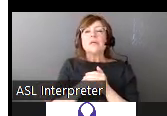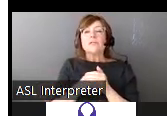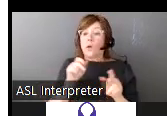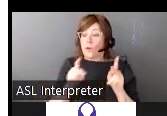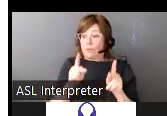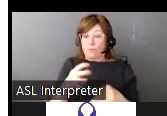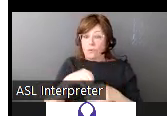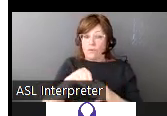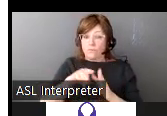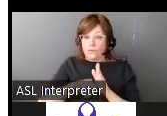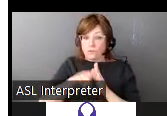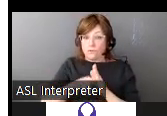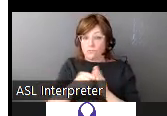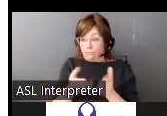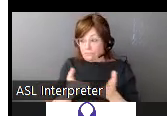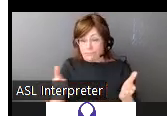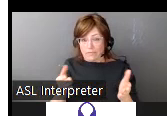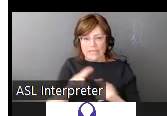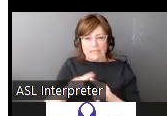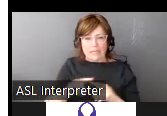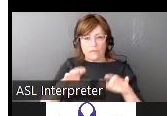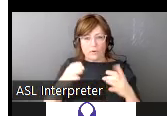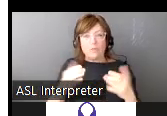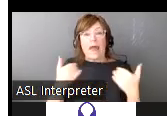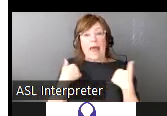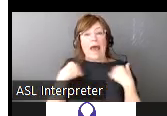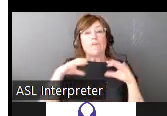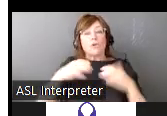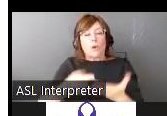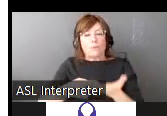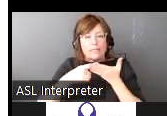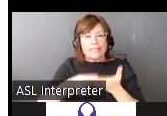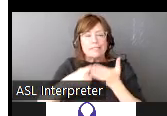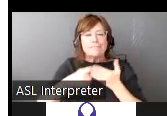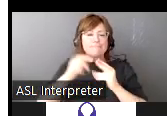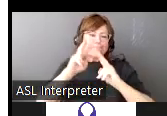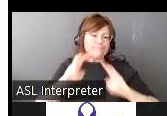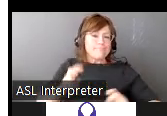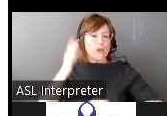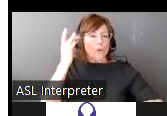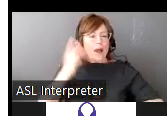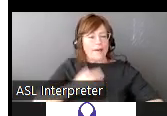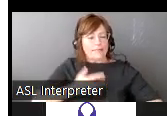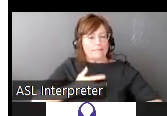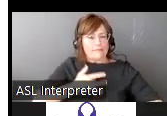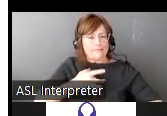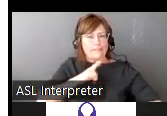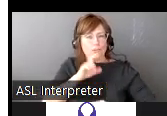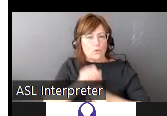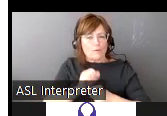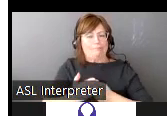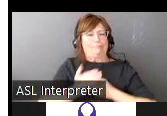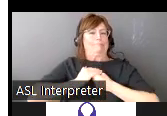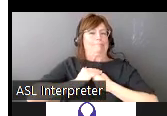then engaged in a group discussion to further examine why they perceive